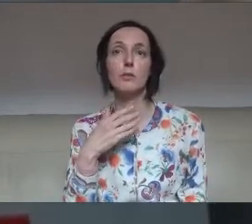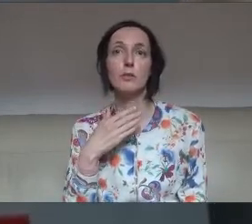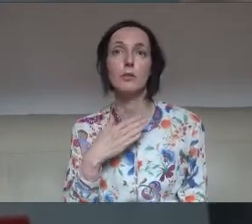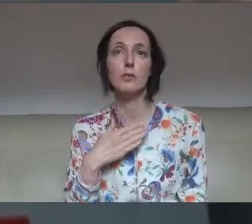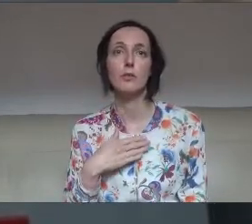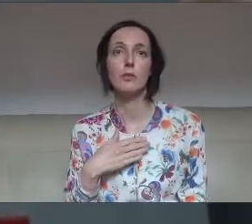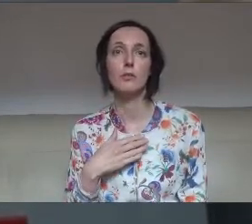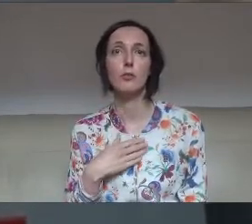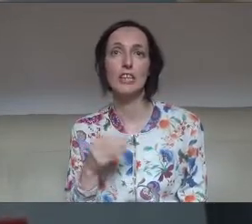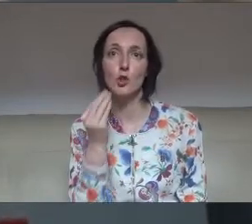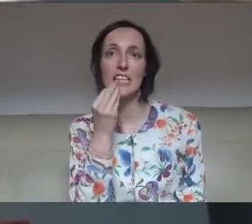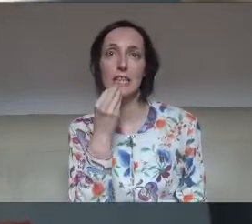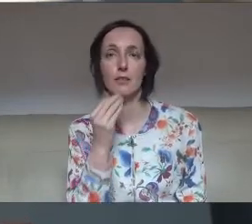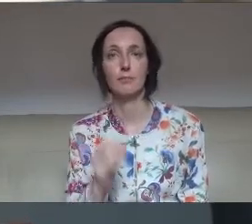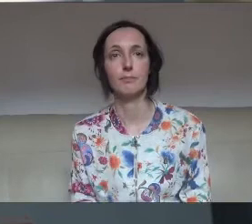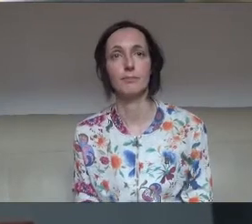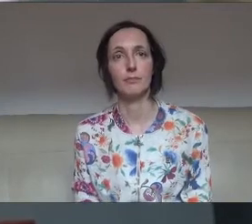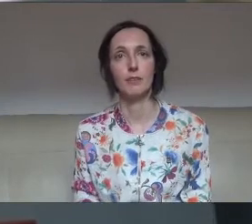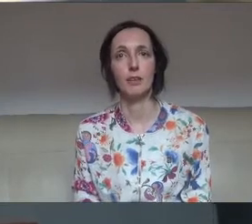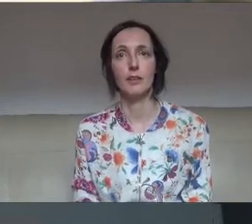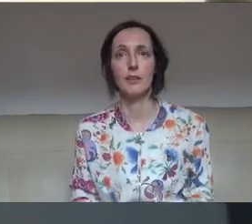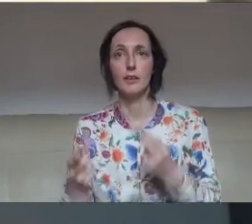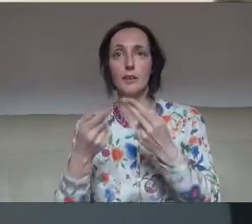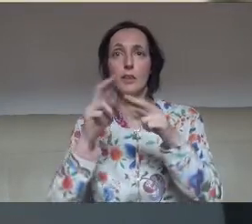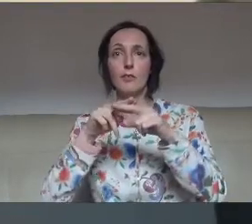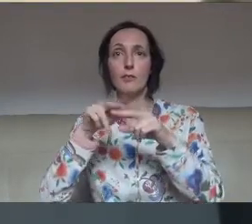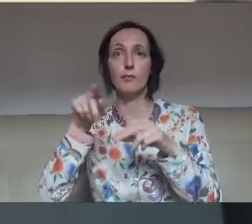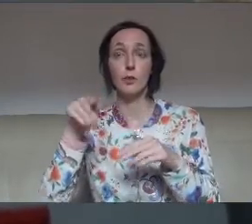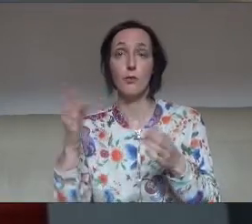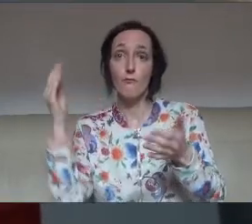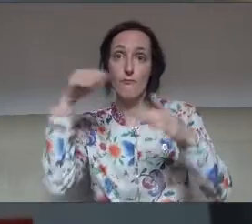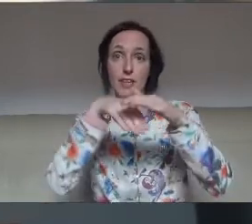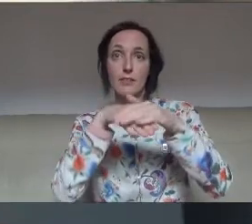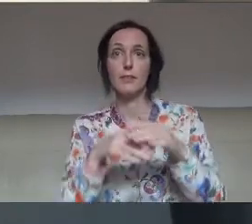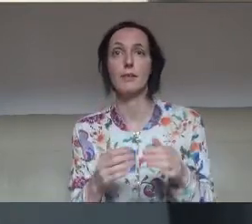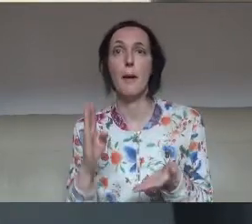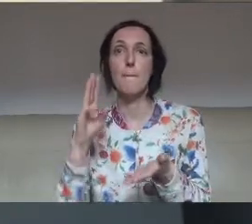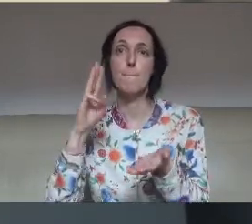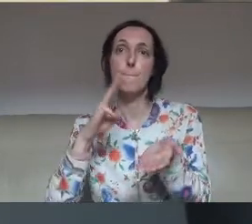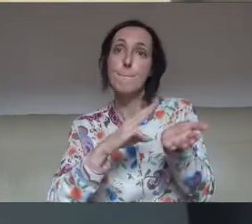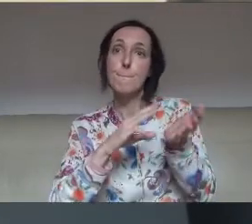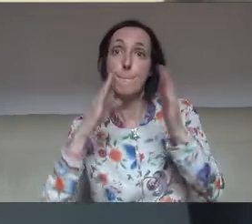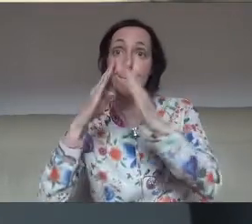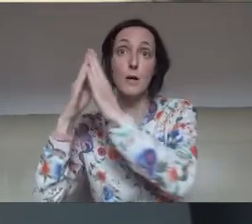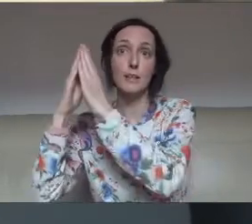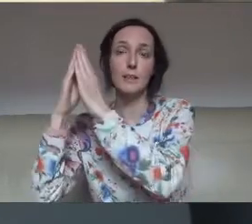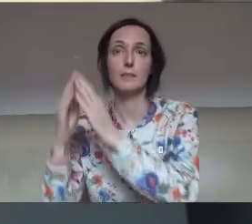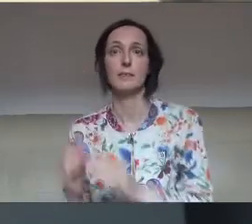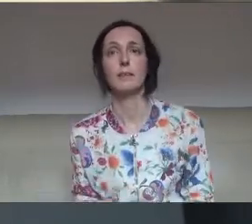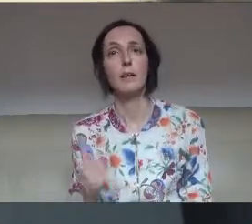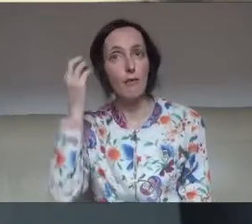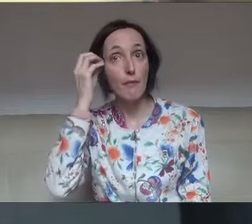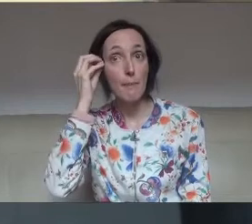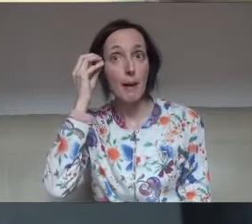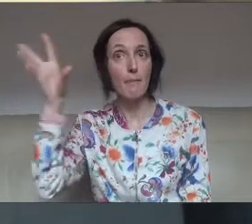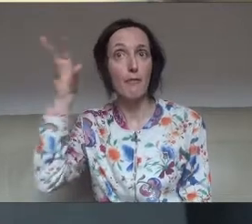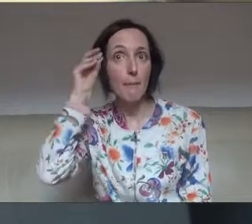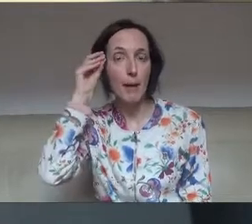They are beautiful, guys. You should really try. If you're going to visit Modena for the Ferrari Museum